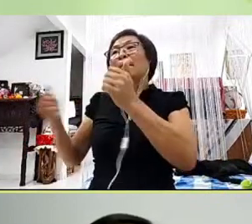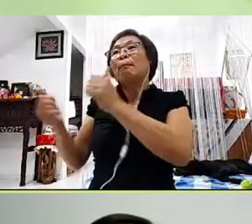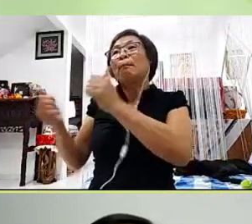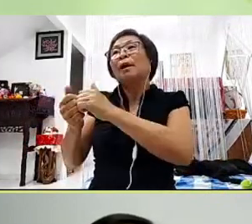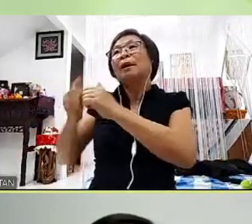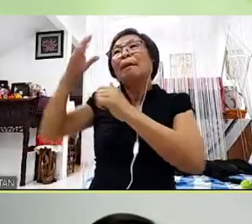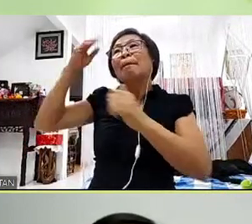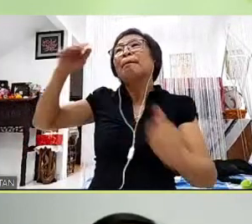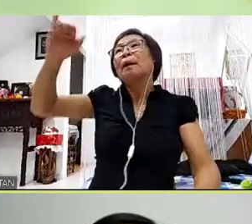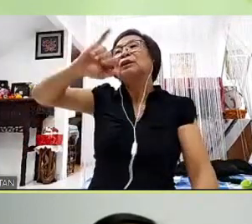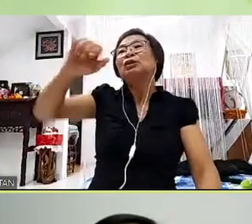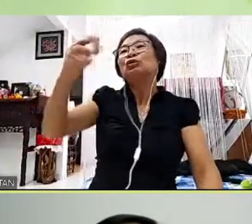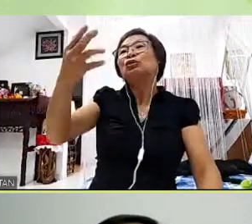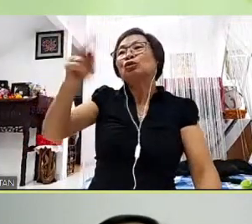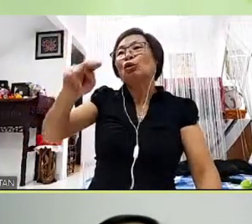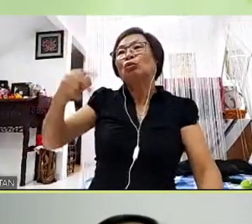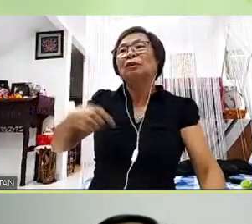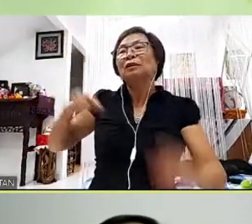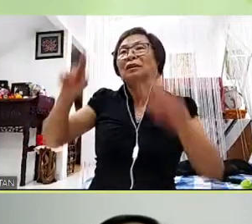ready, then we will start.